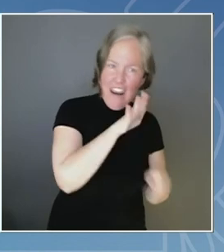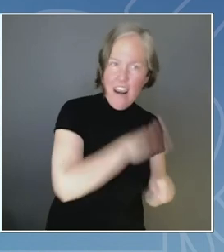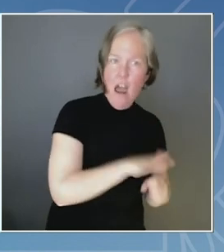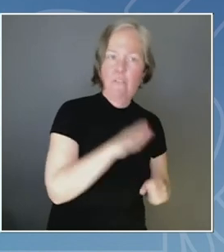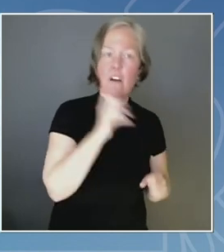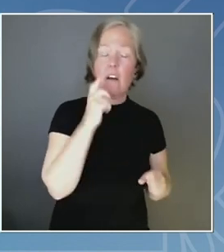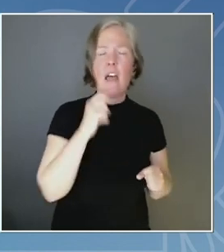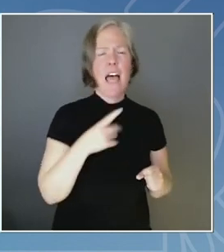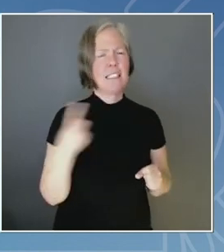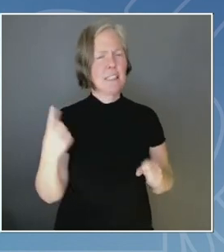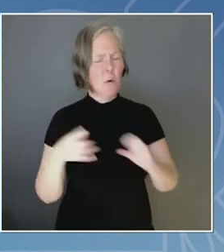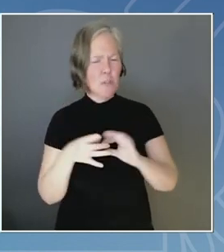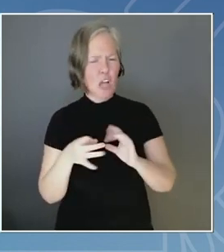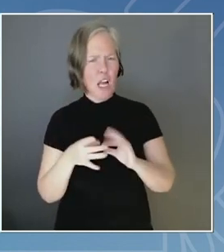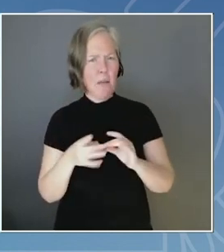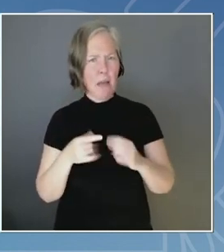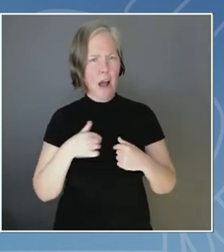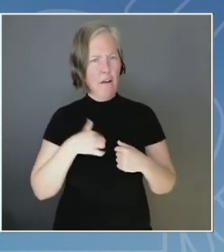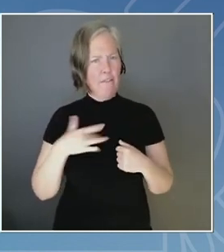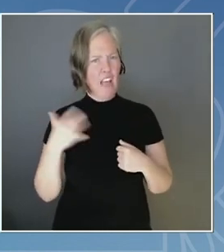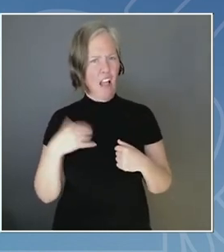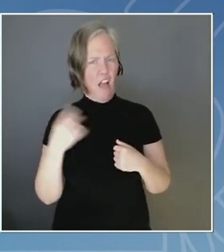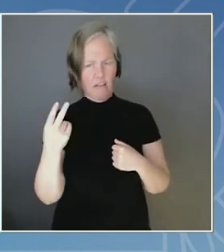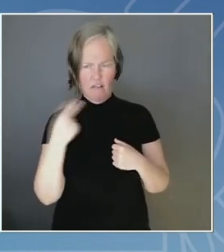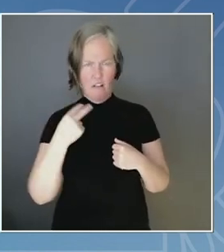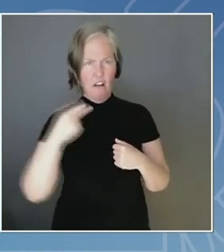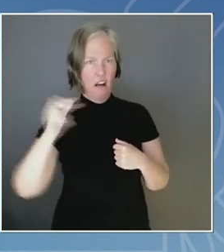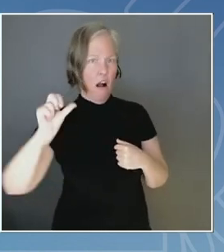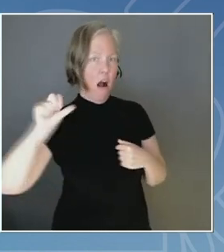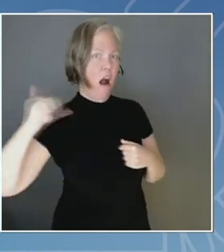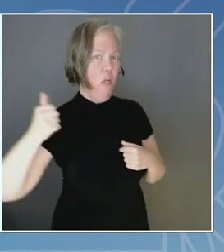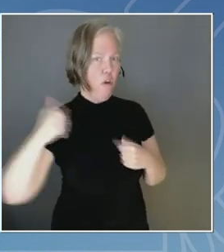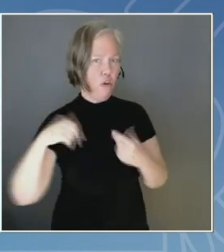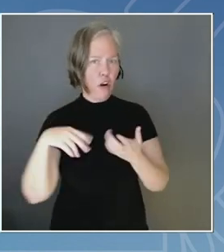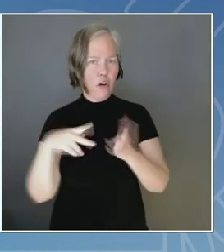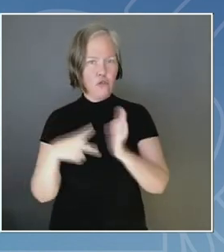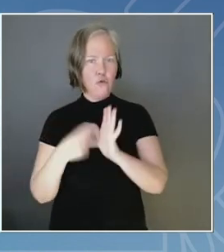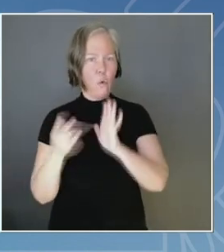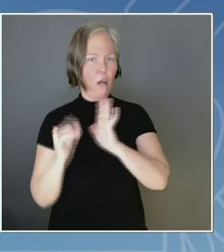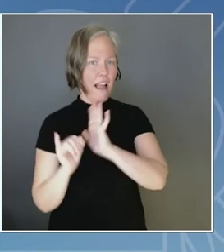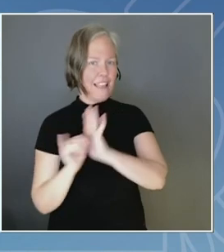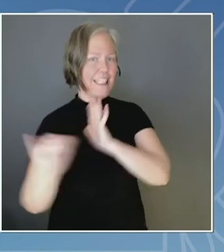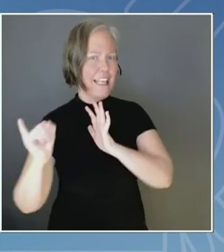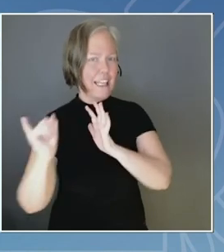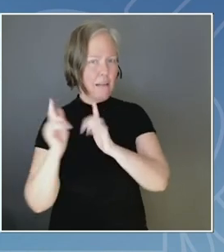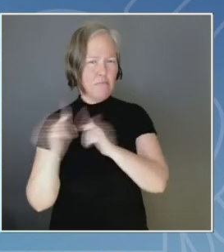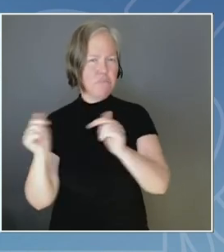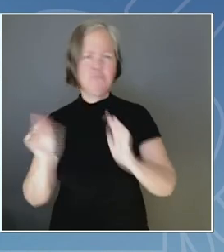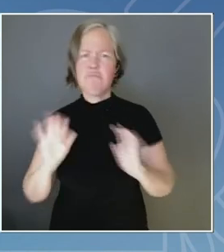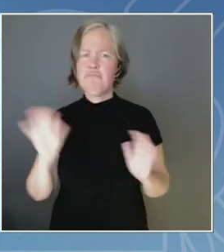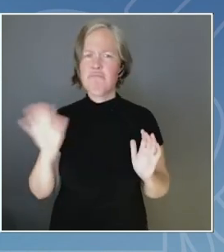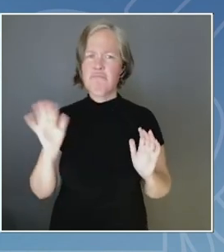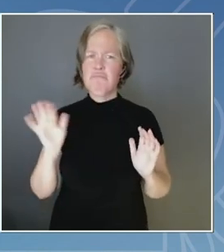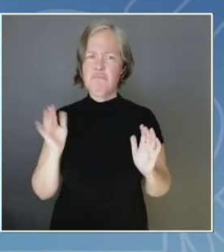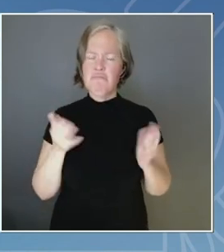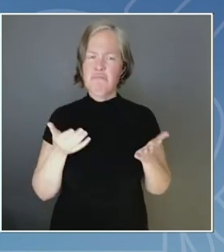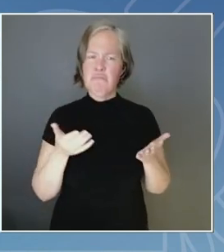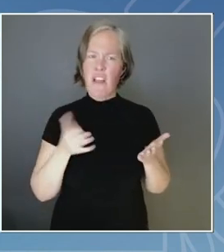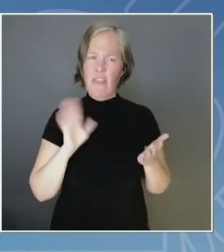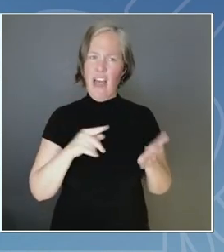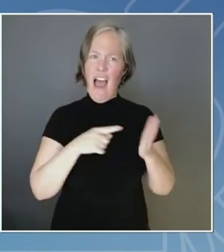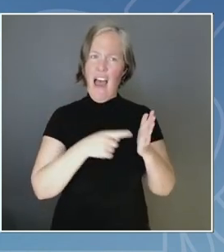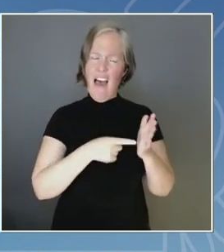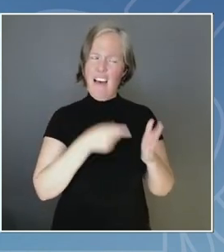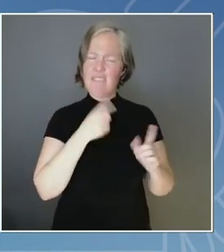dual identities or accusations of dual identities more than it says anything about the Asian American